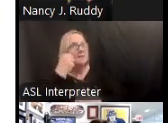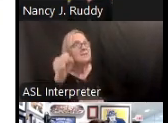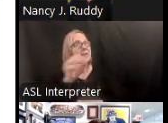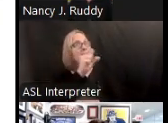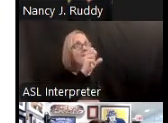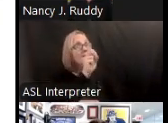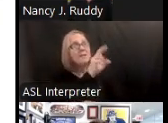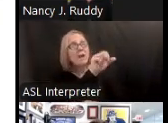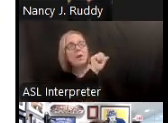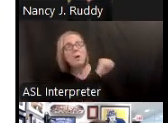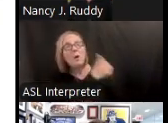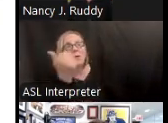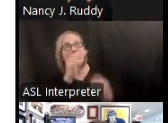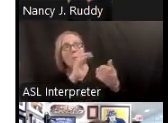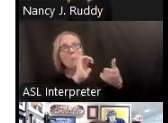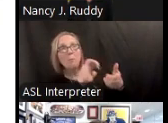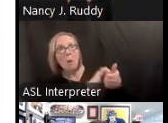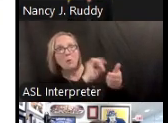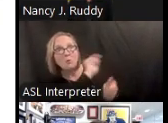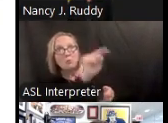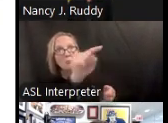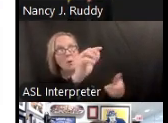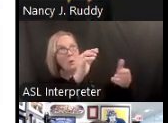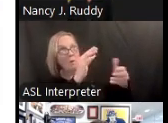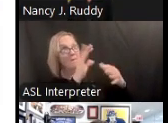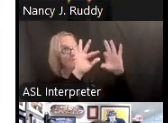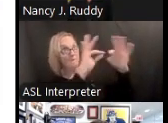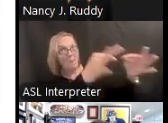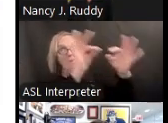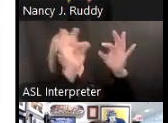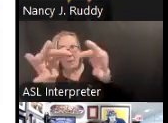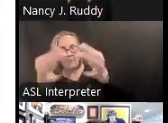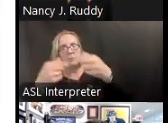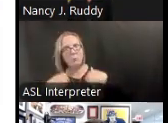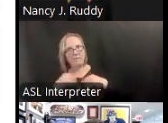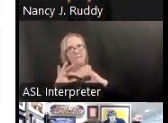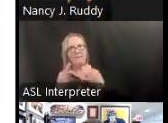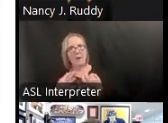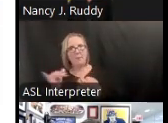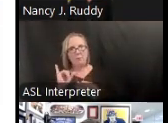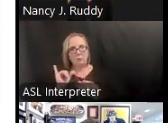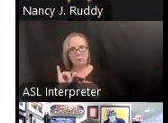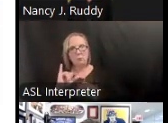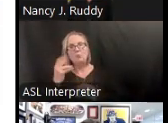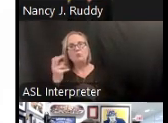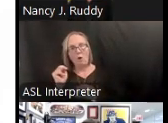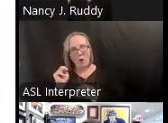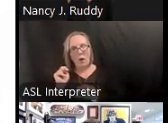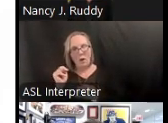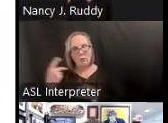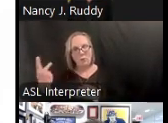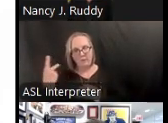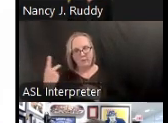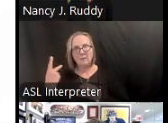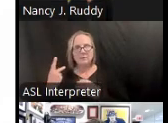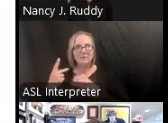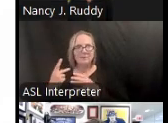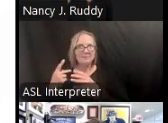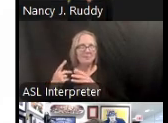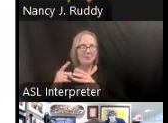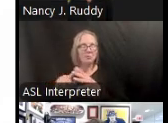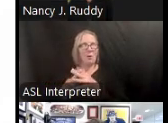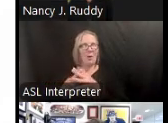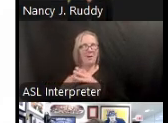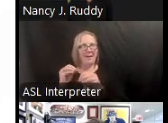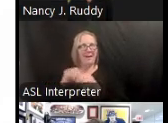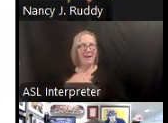partners, Setra Ruddy is a family-owned business that my partner John Setra and I began in our second bedroom in Long Island